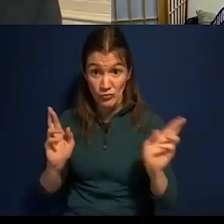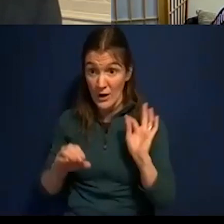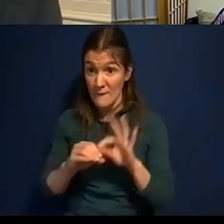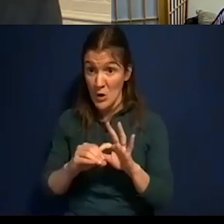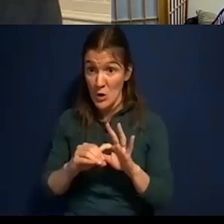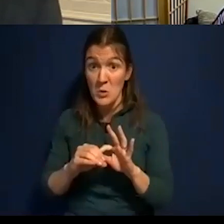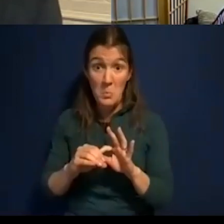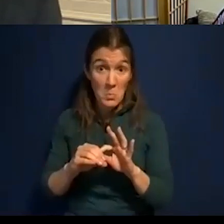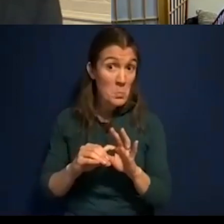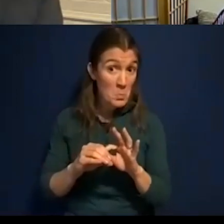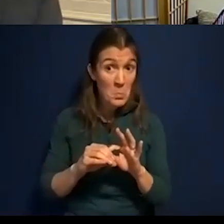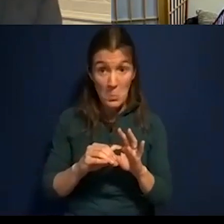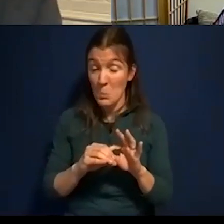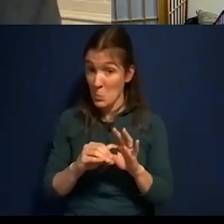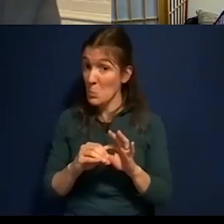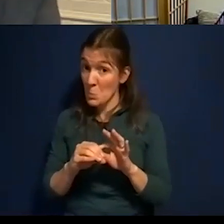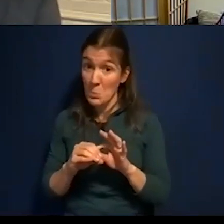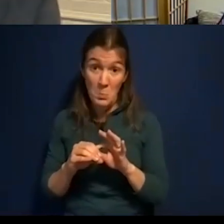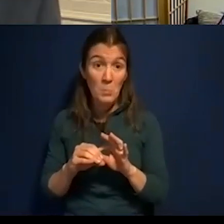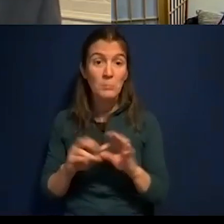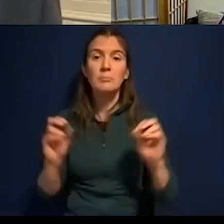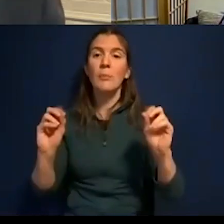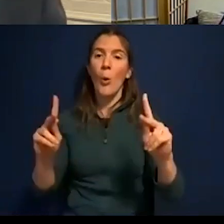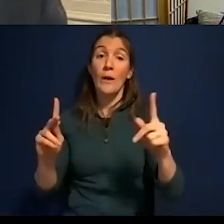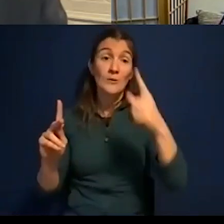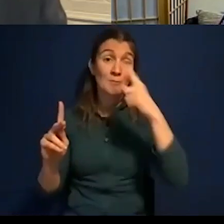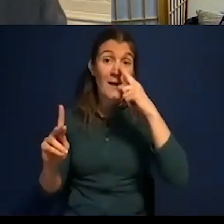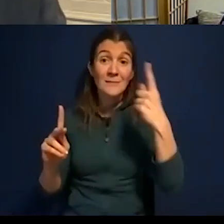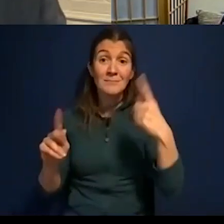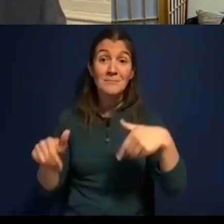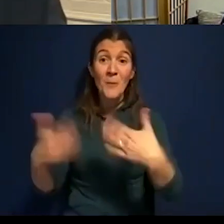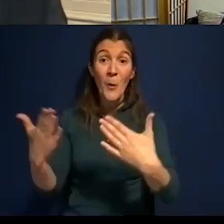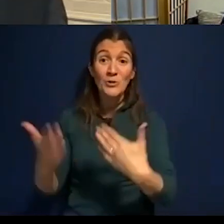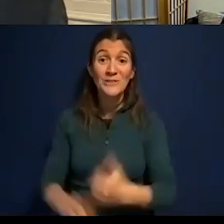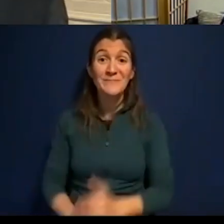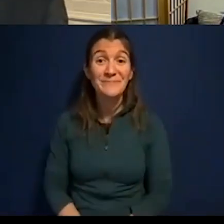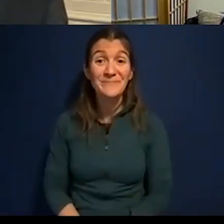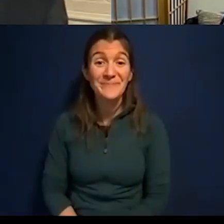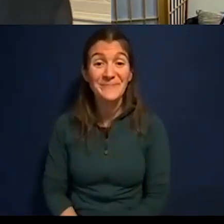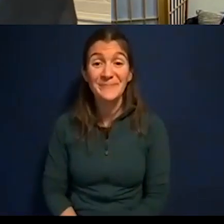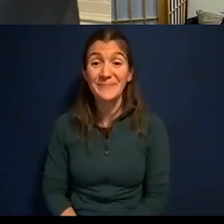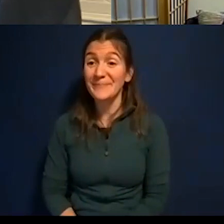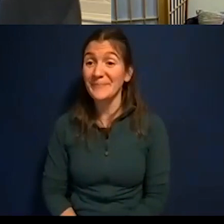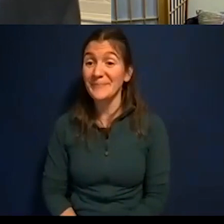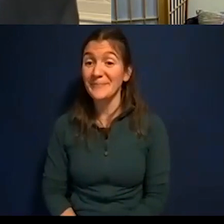I see some nods. So would someone like to make a motion?